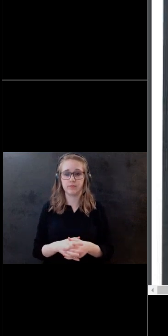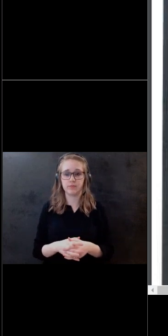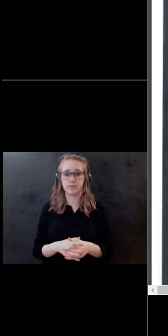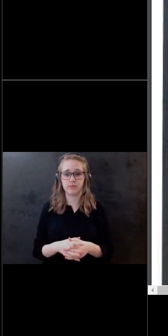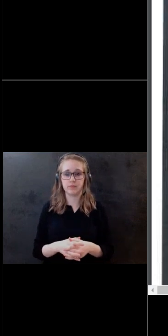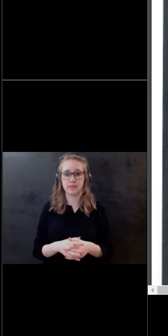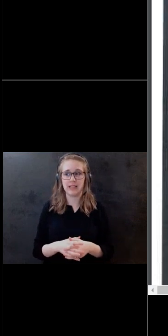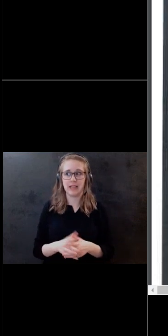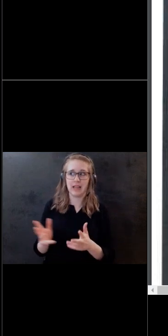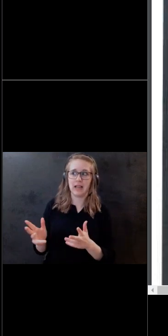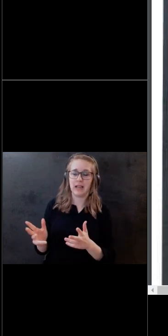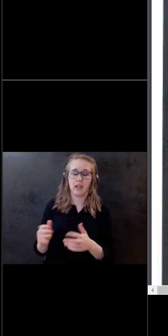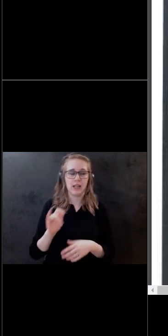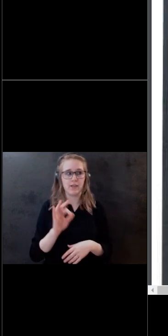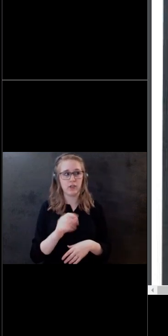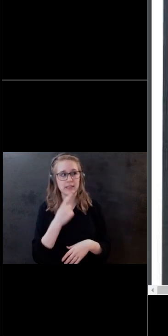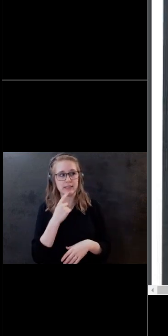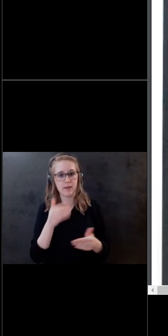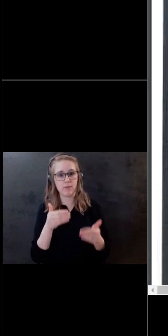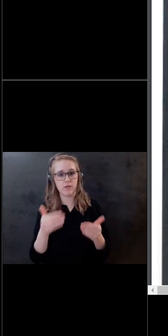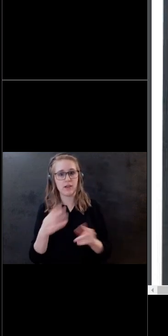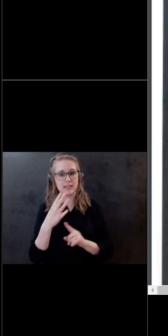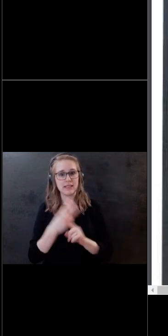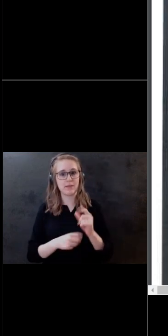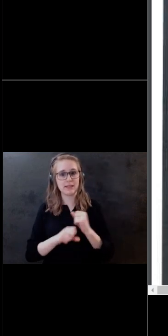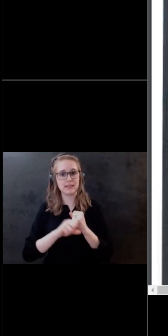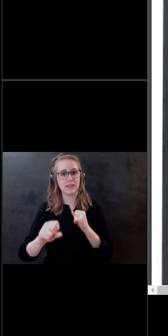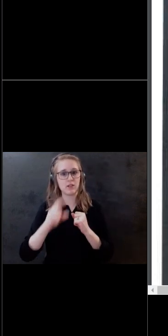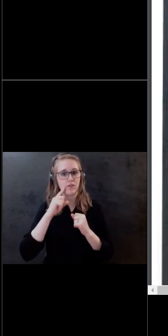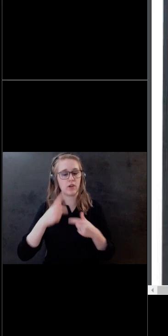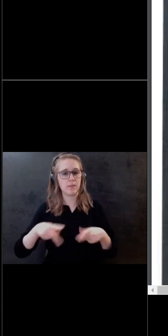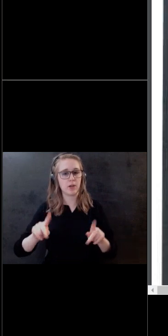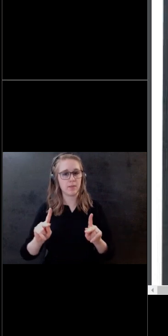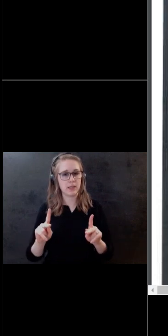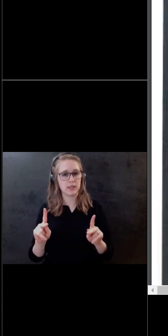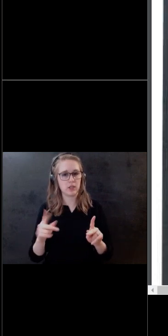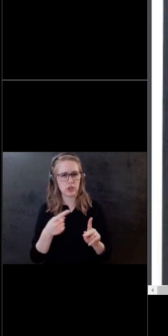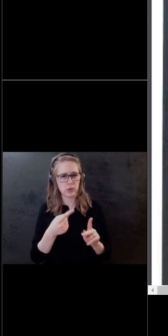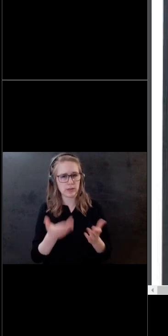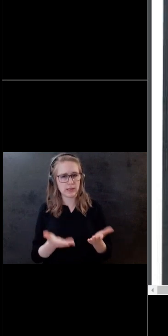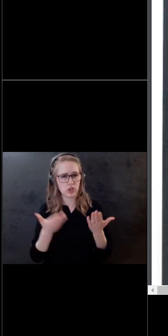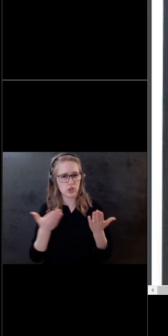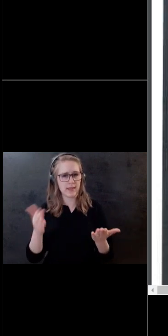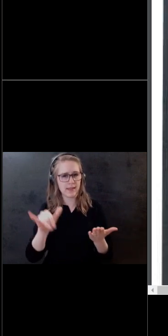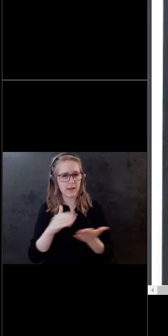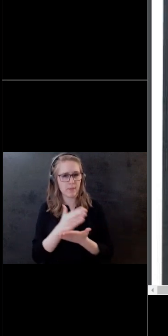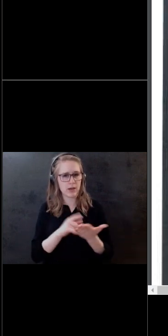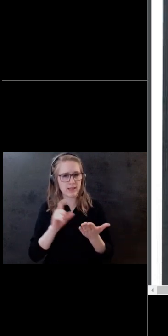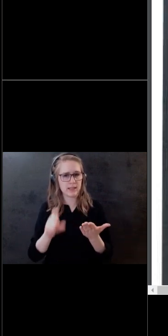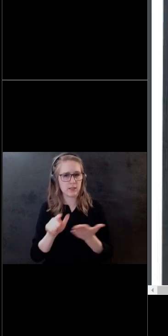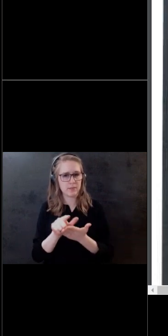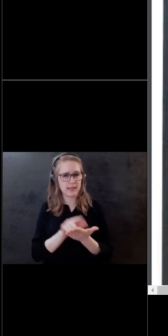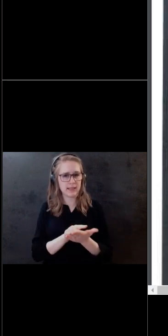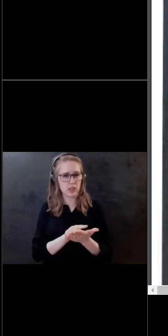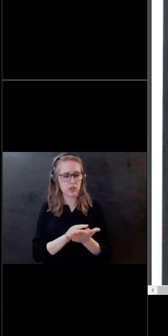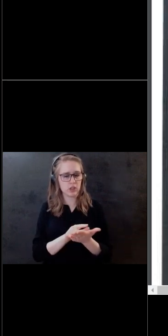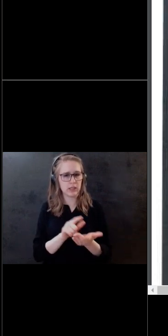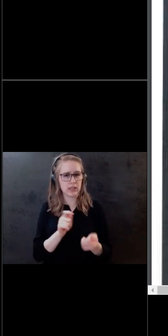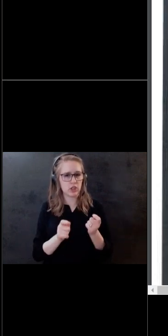Because if you're saying if we move forward with the next 6 months extension for the permits, are you suggesting that that part needs to be legally adjusted as